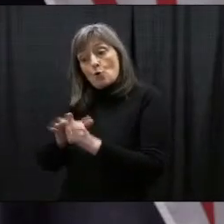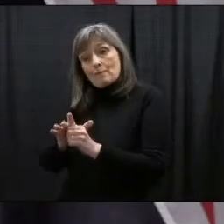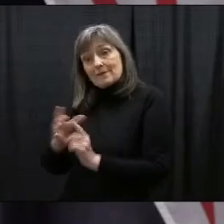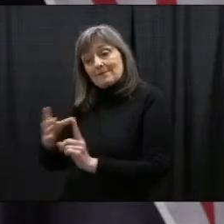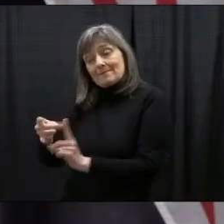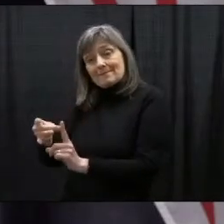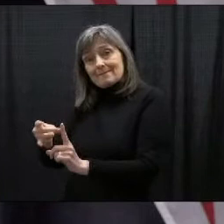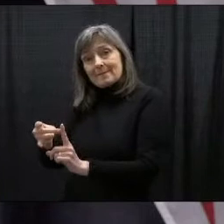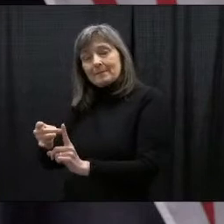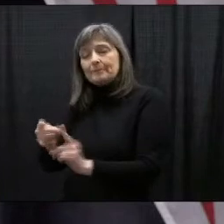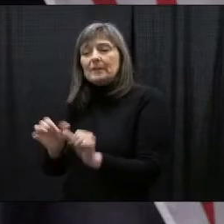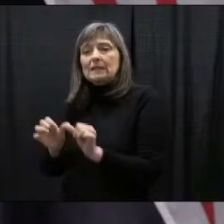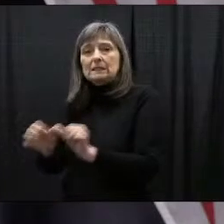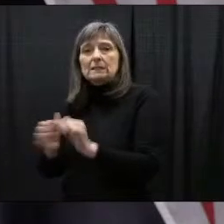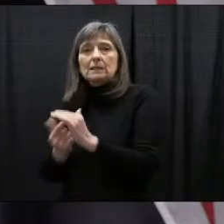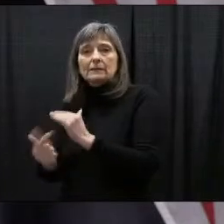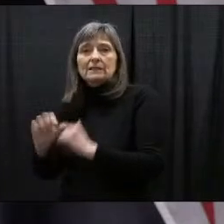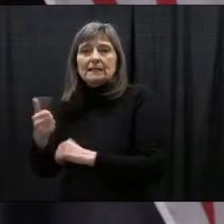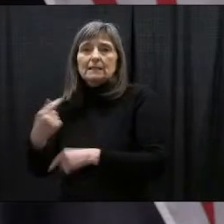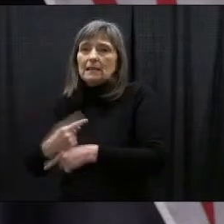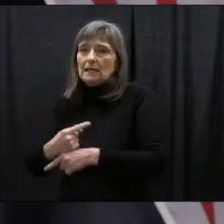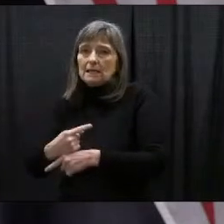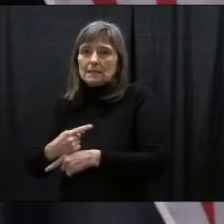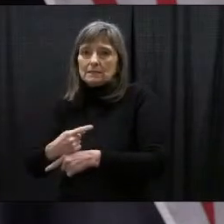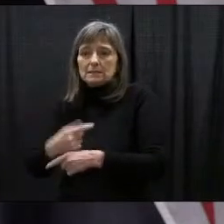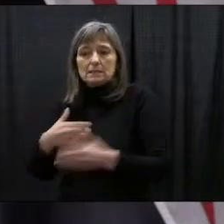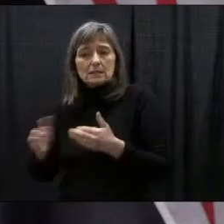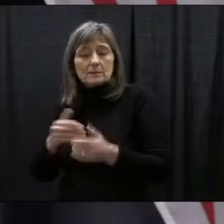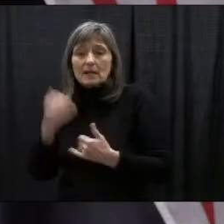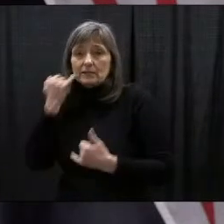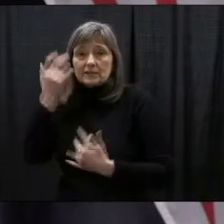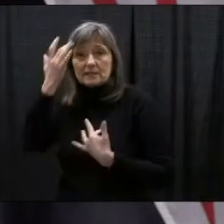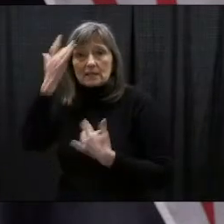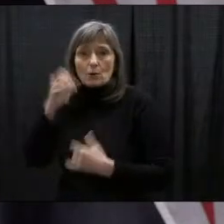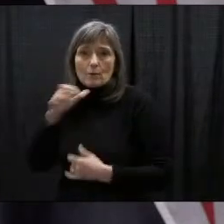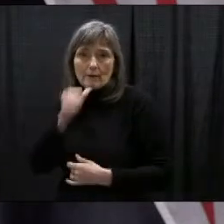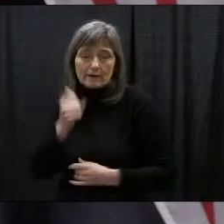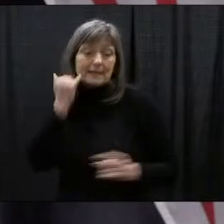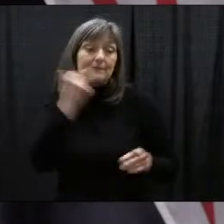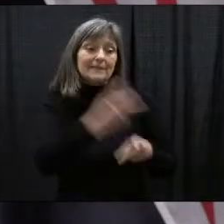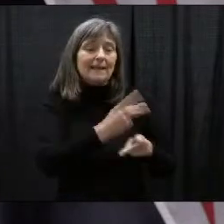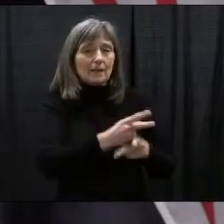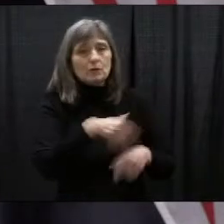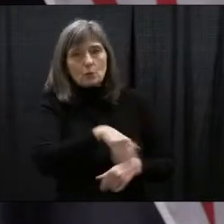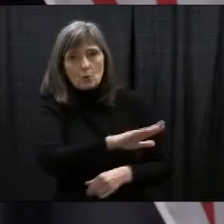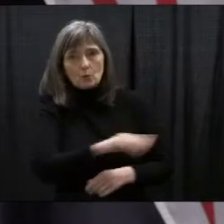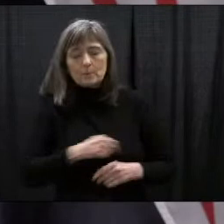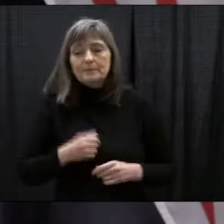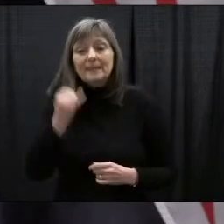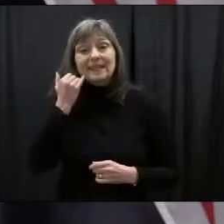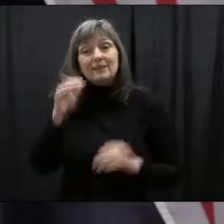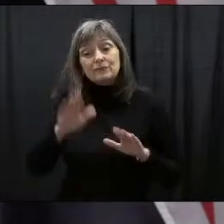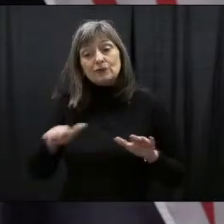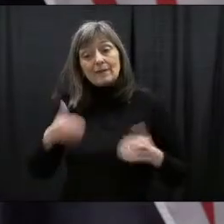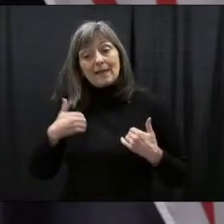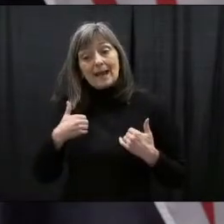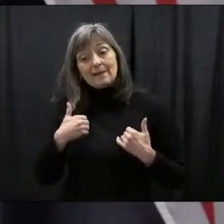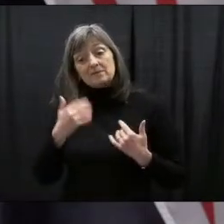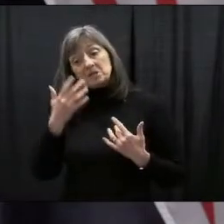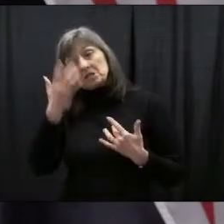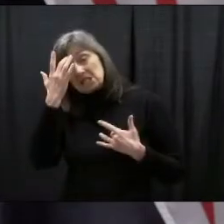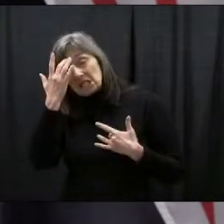must continue to isolate for 10 days, regardless of whether they have symptoms. Any child that has symptoms but is not a